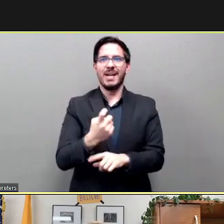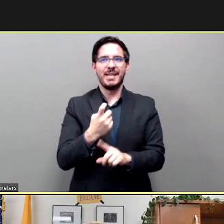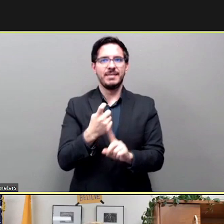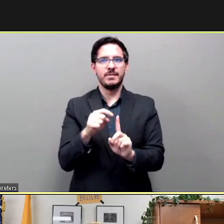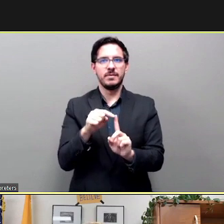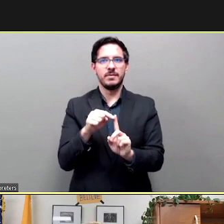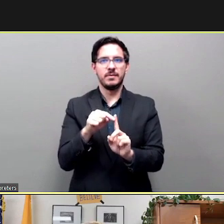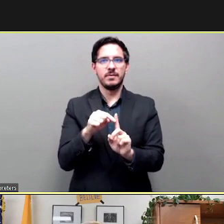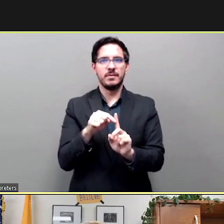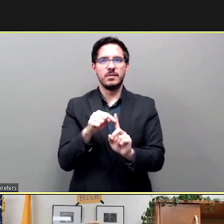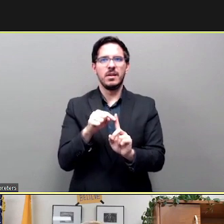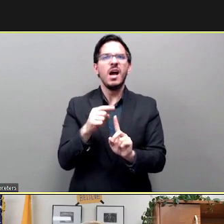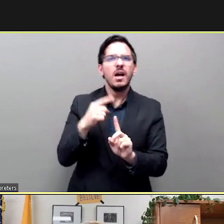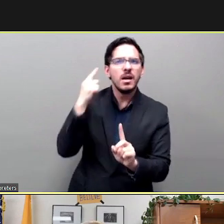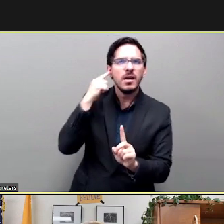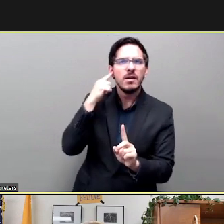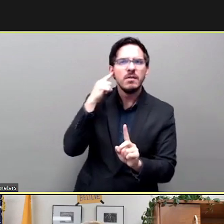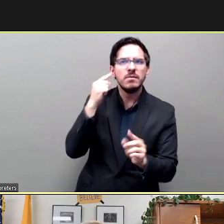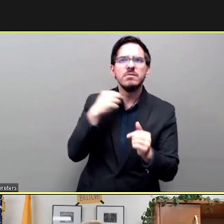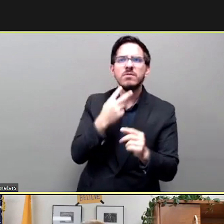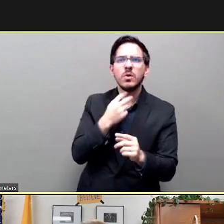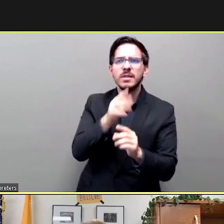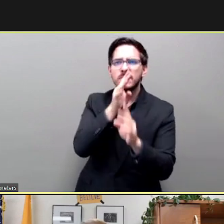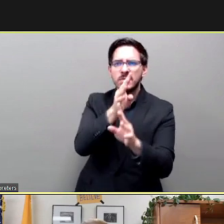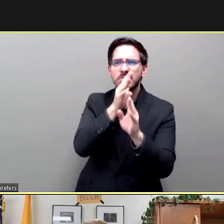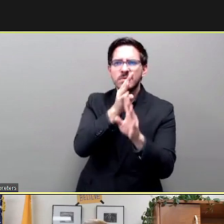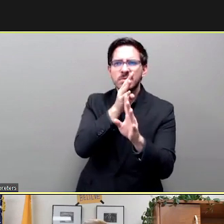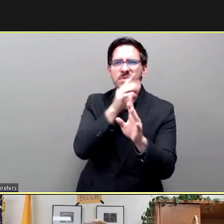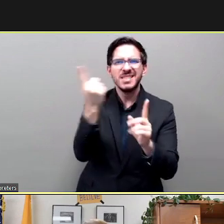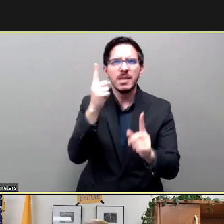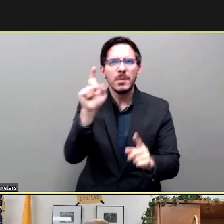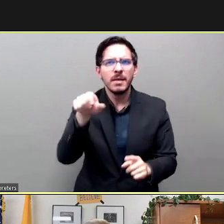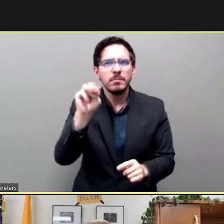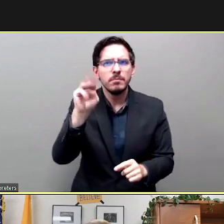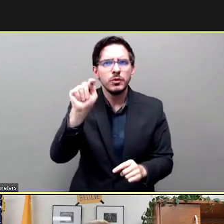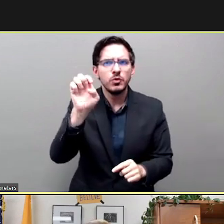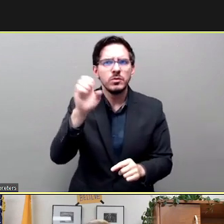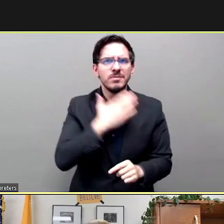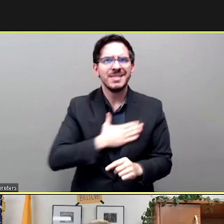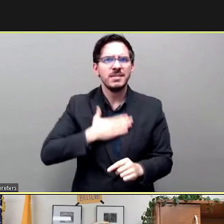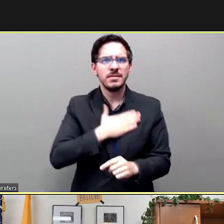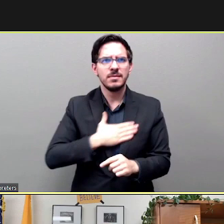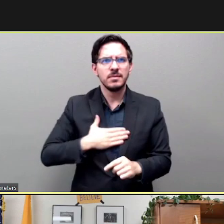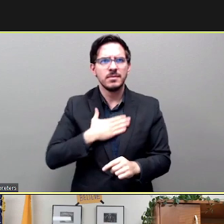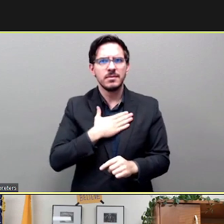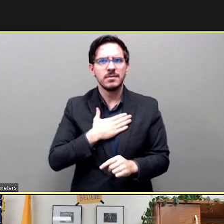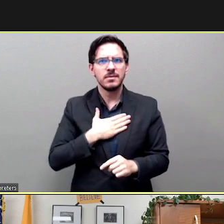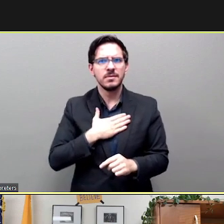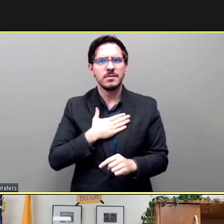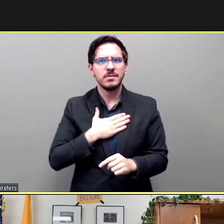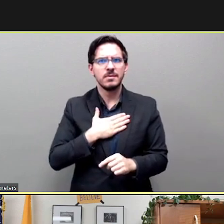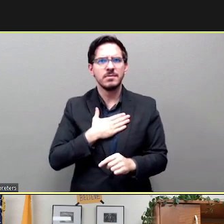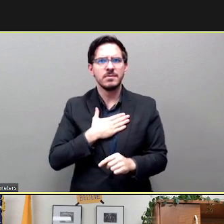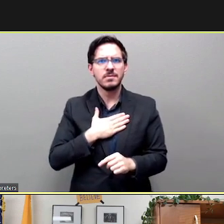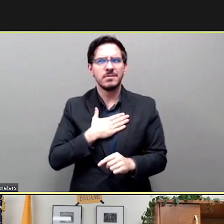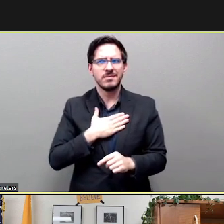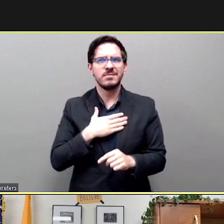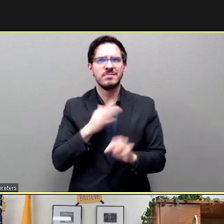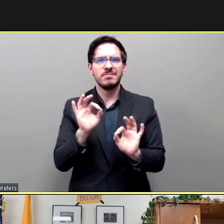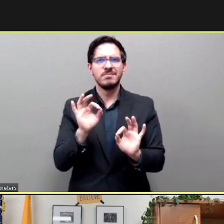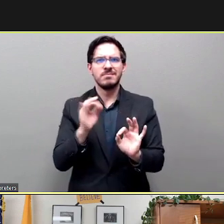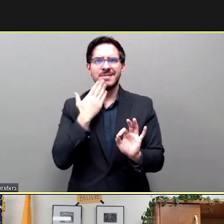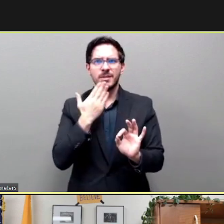so a person to help us. I think somebody needs to go on mute there.